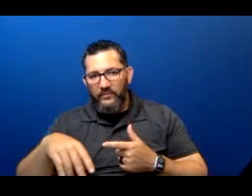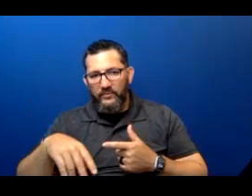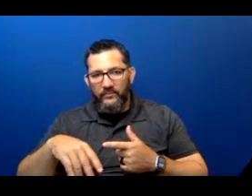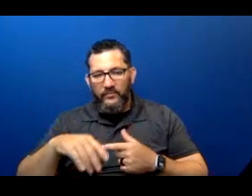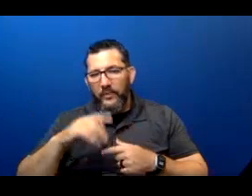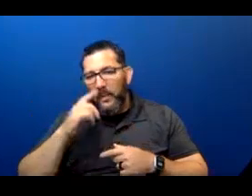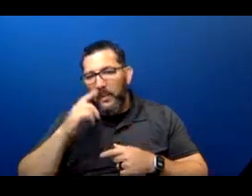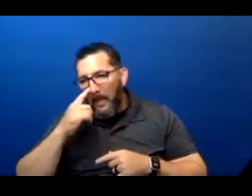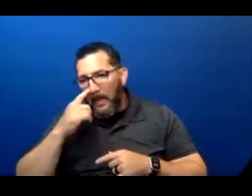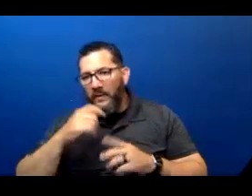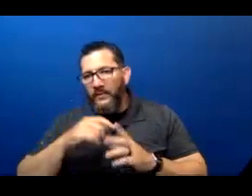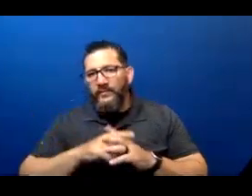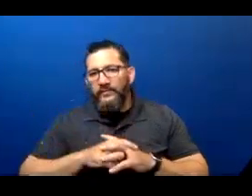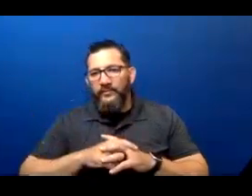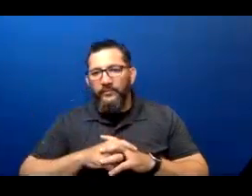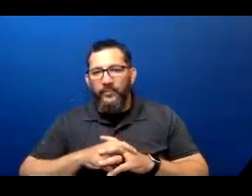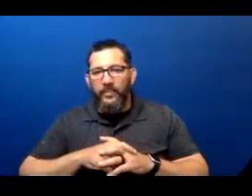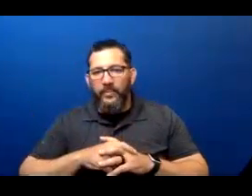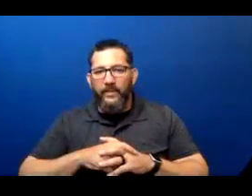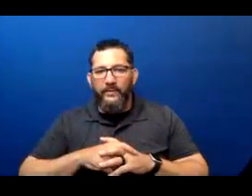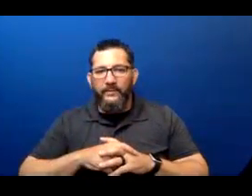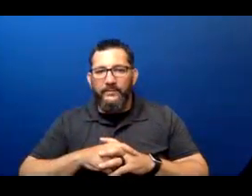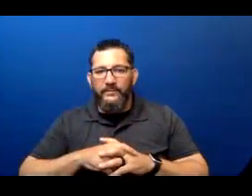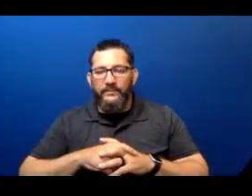Okay, next slide.